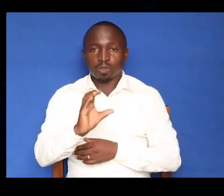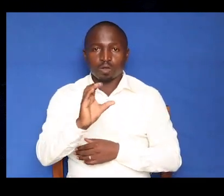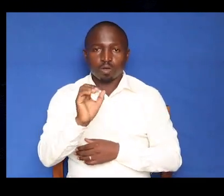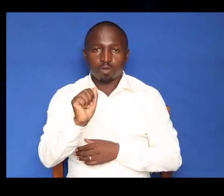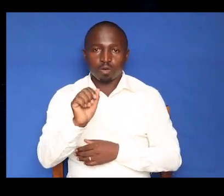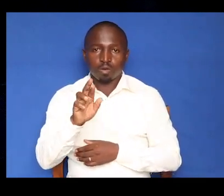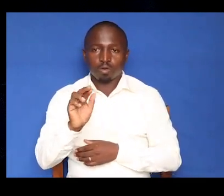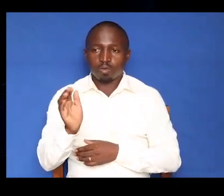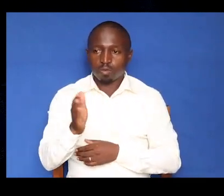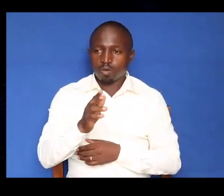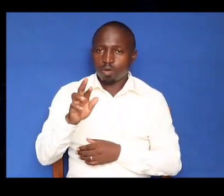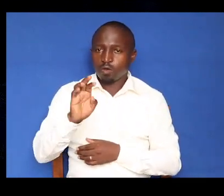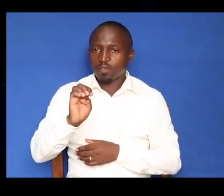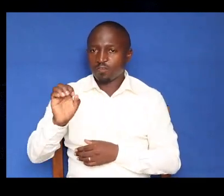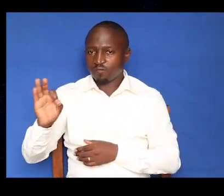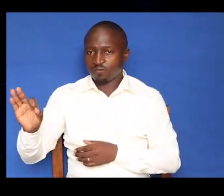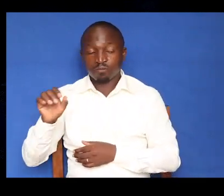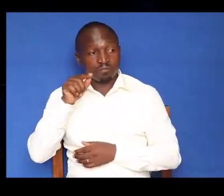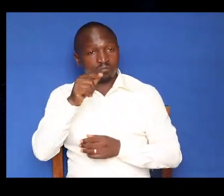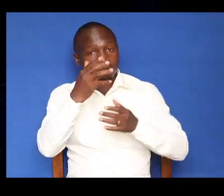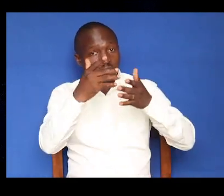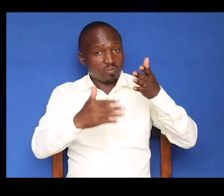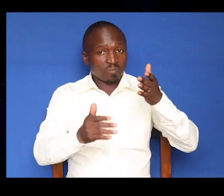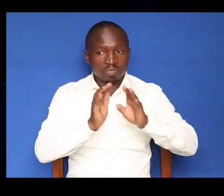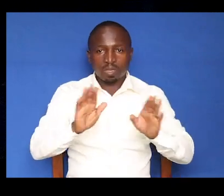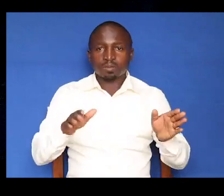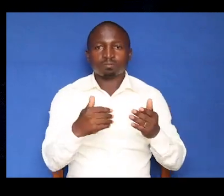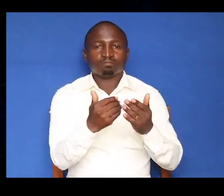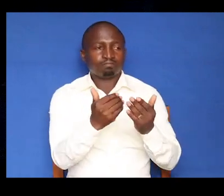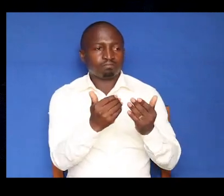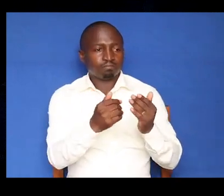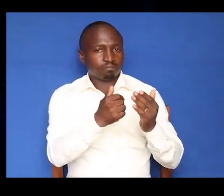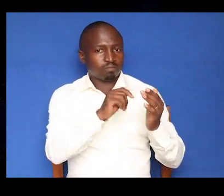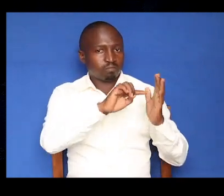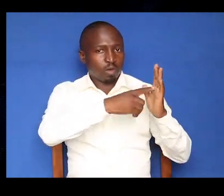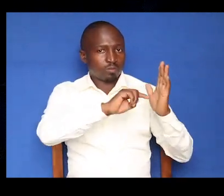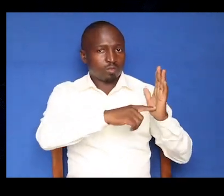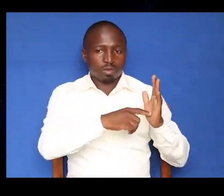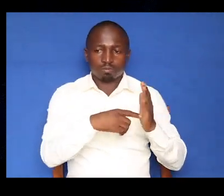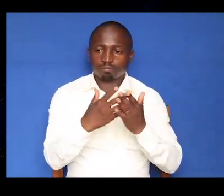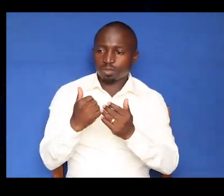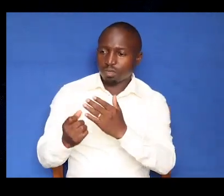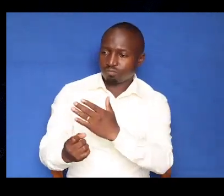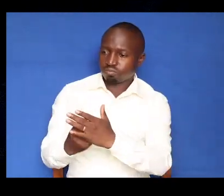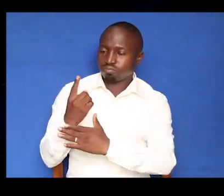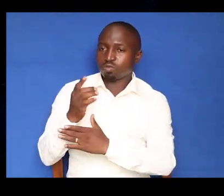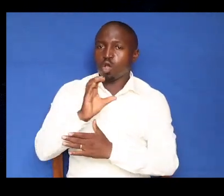those are the necessary conditions for the growth of coral reef.